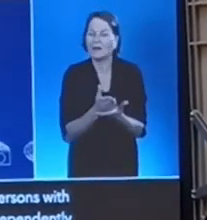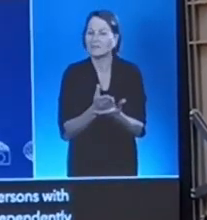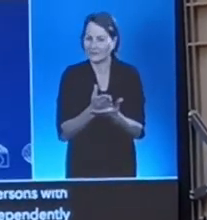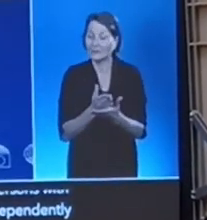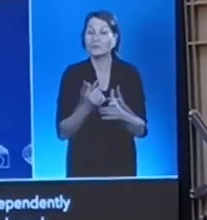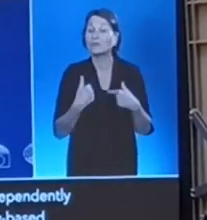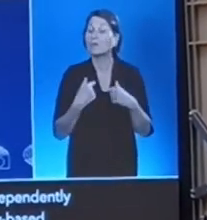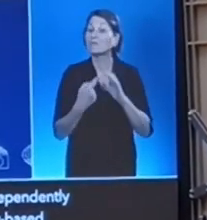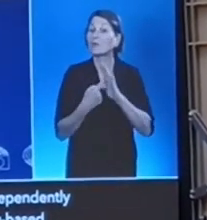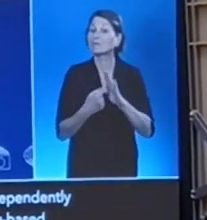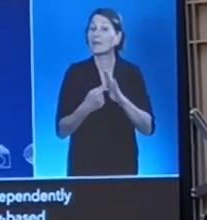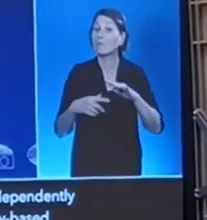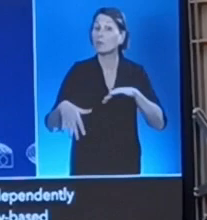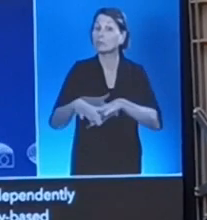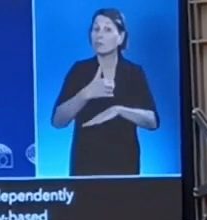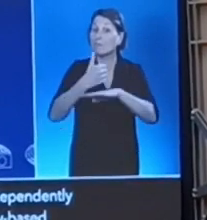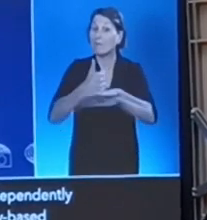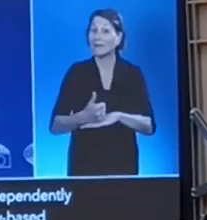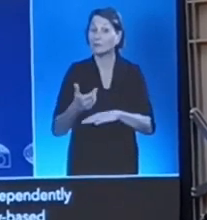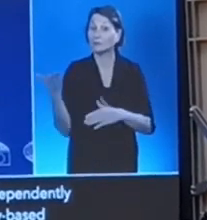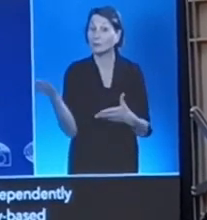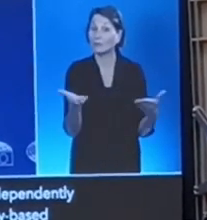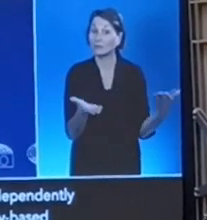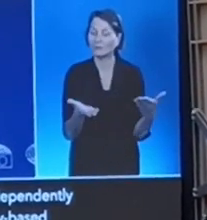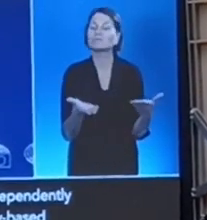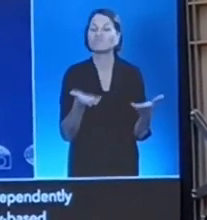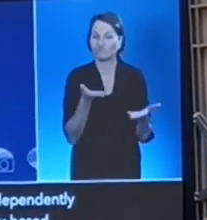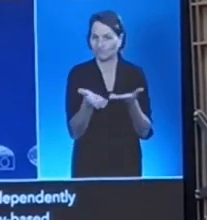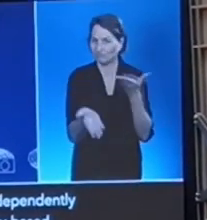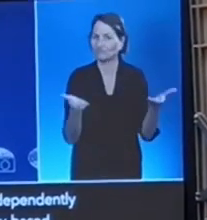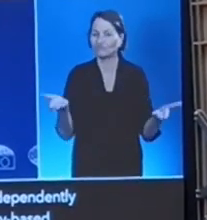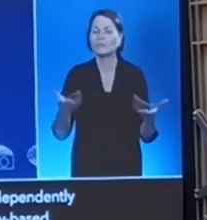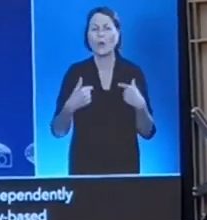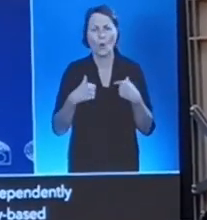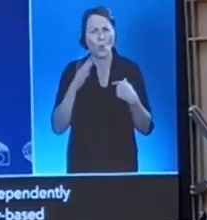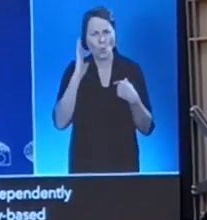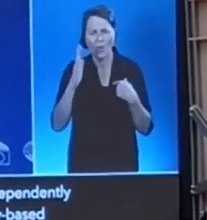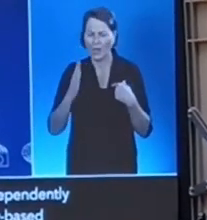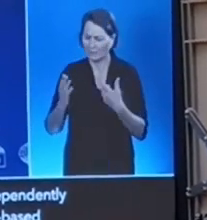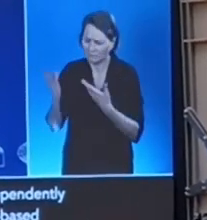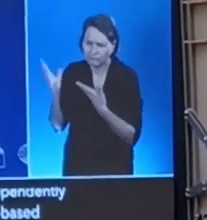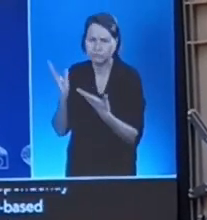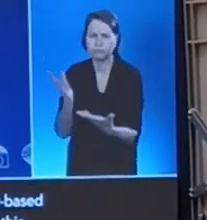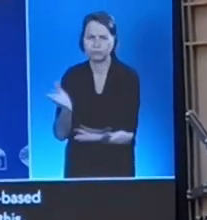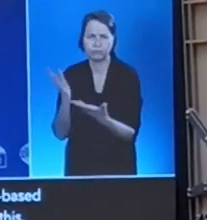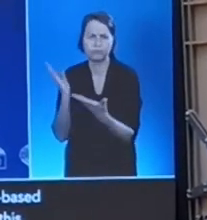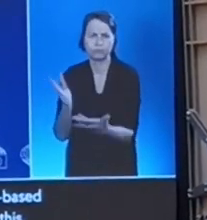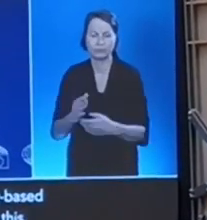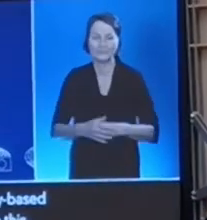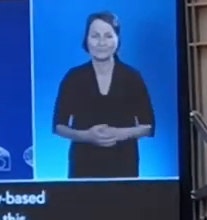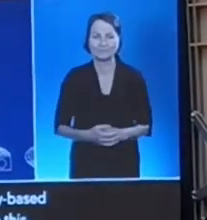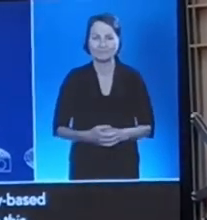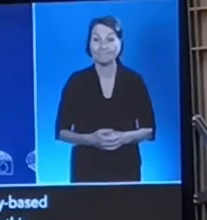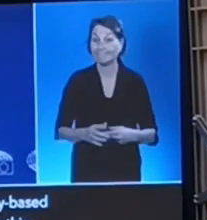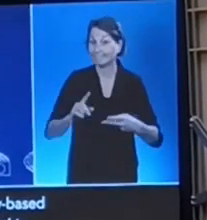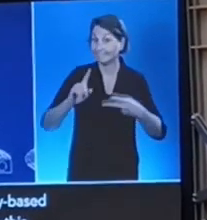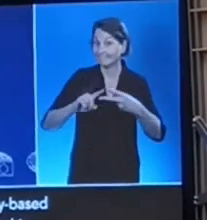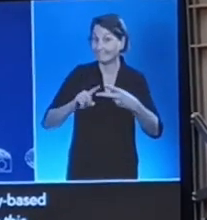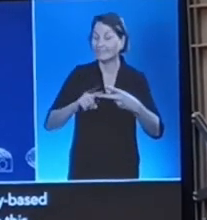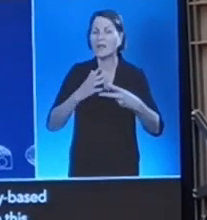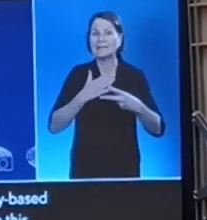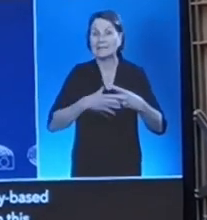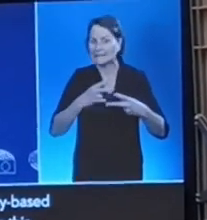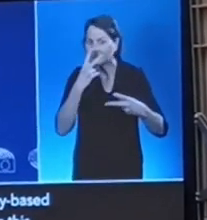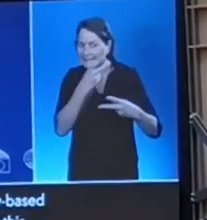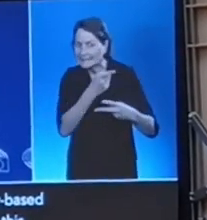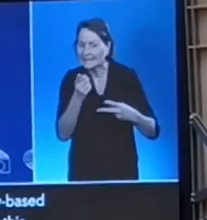services. And we will continue to deliver on this. We also want to abolish remaining